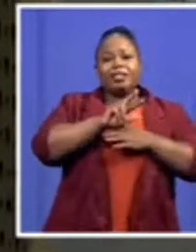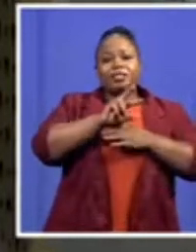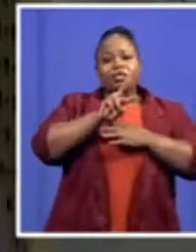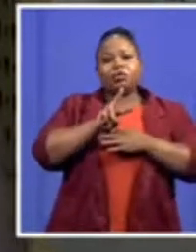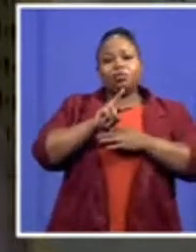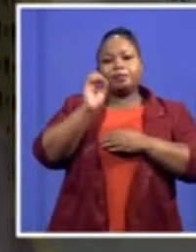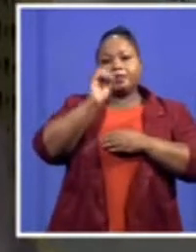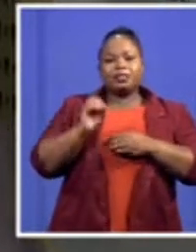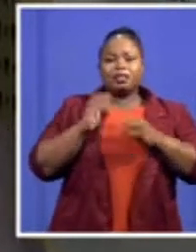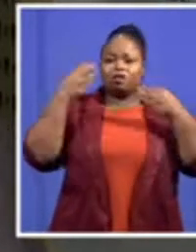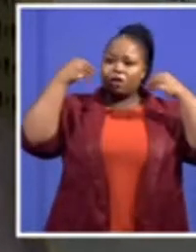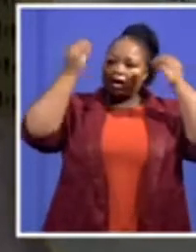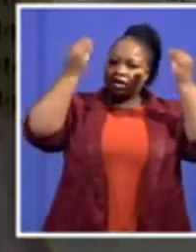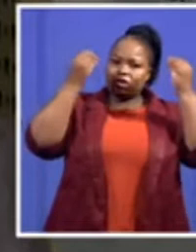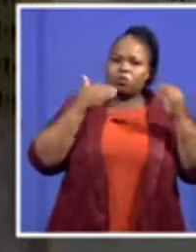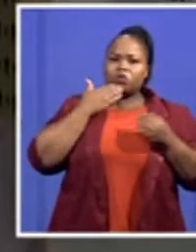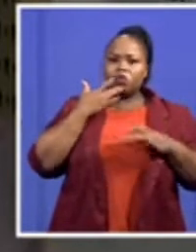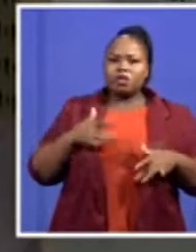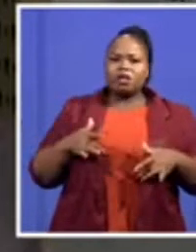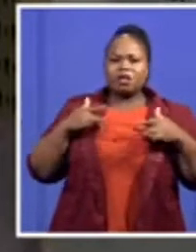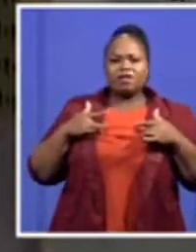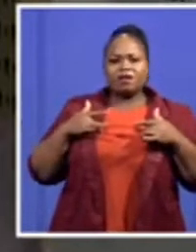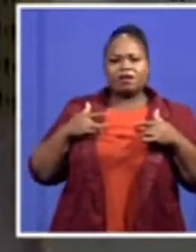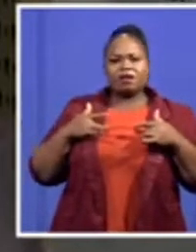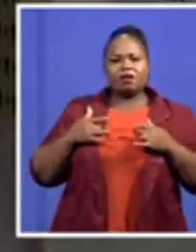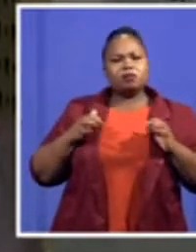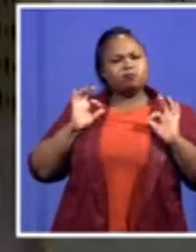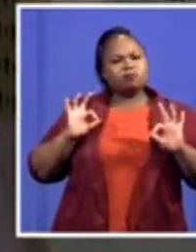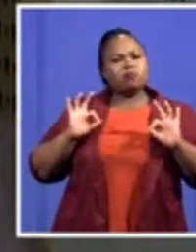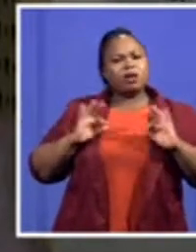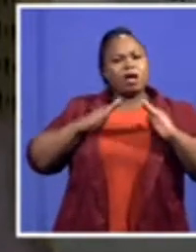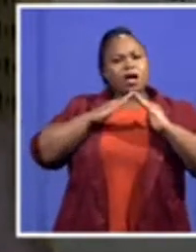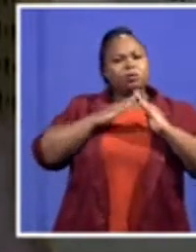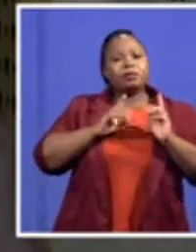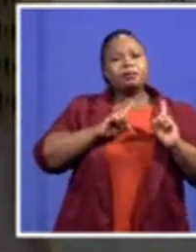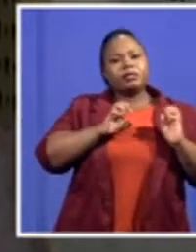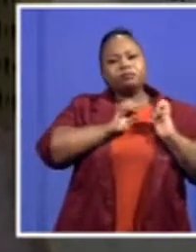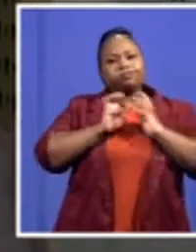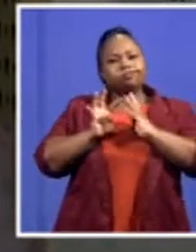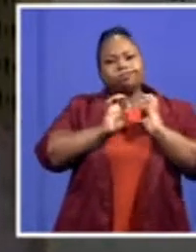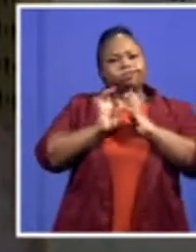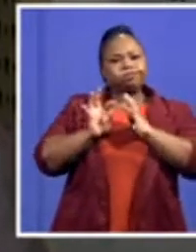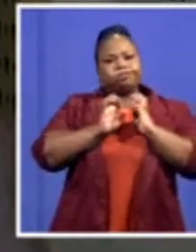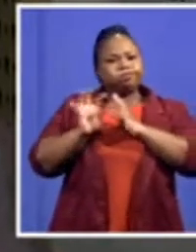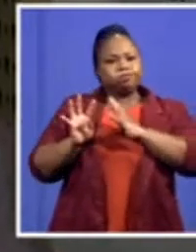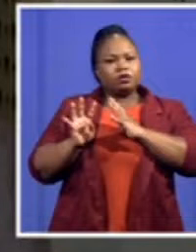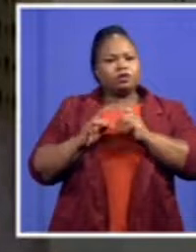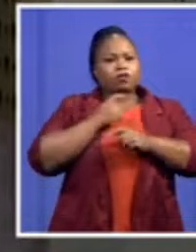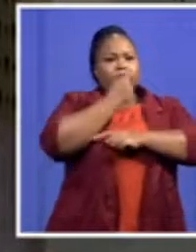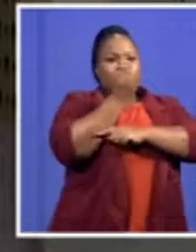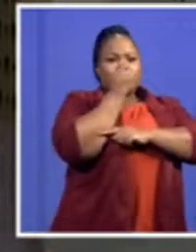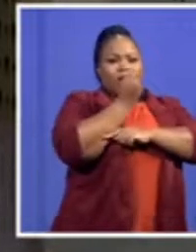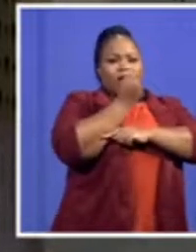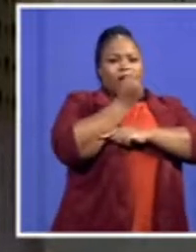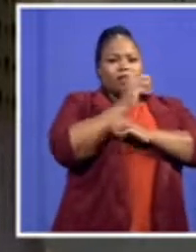in formal housing. Although increased migration of the rural hinterlands into